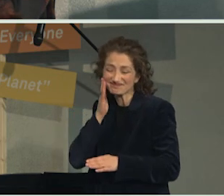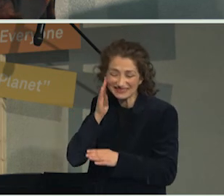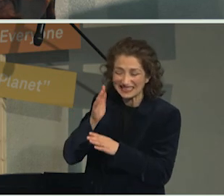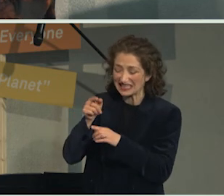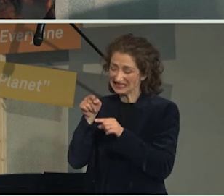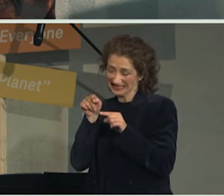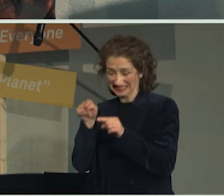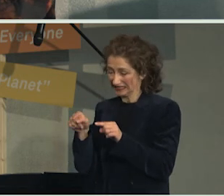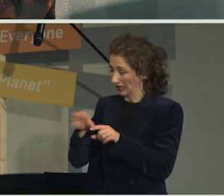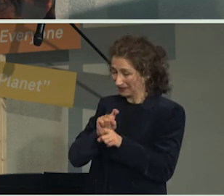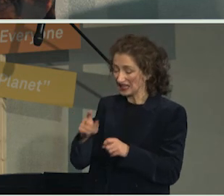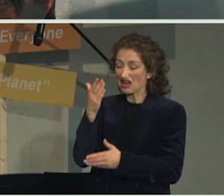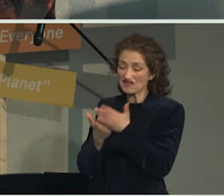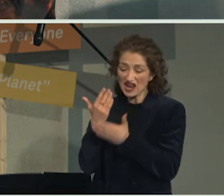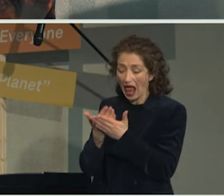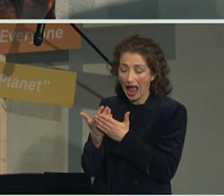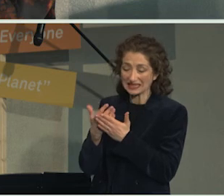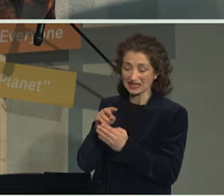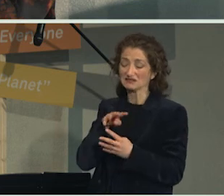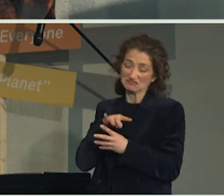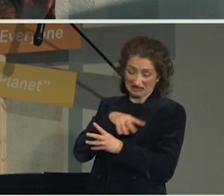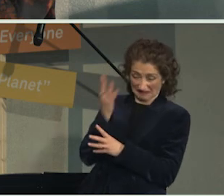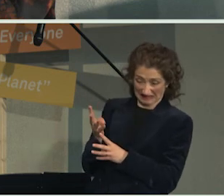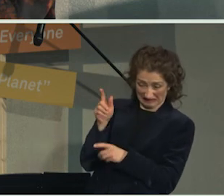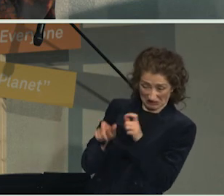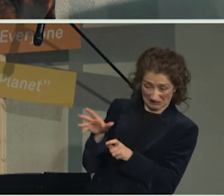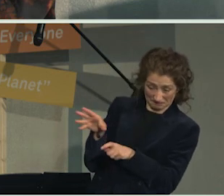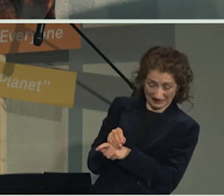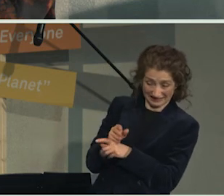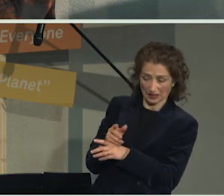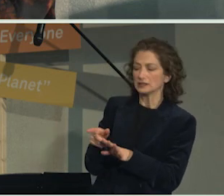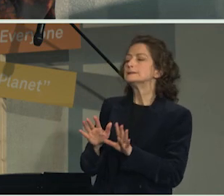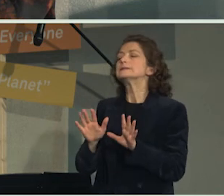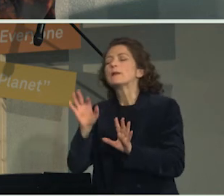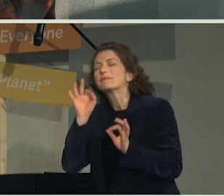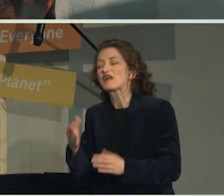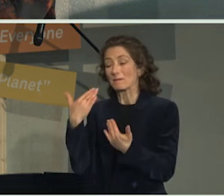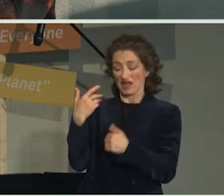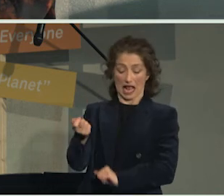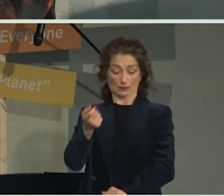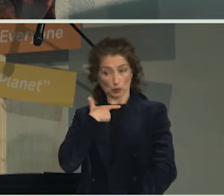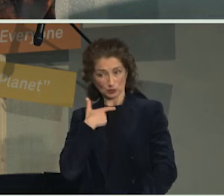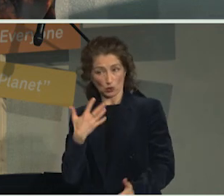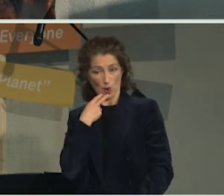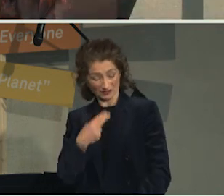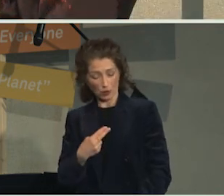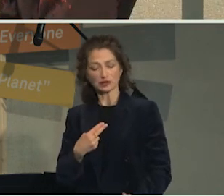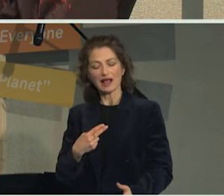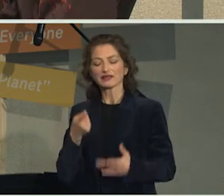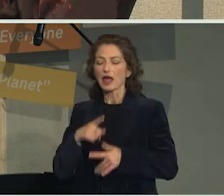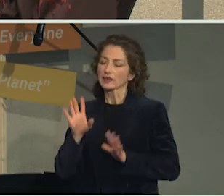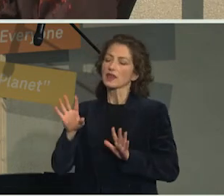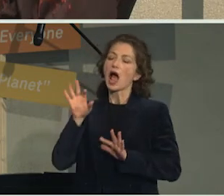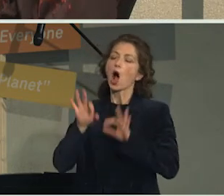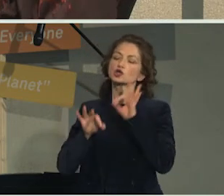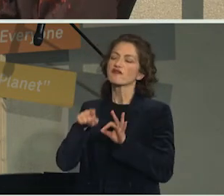those individual cases would have to be handled with extra care and sensitivity.